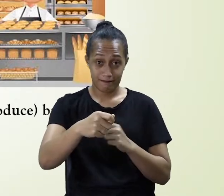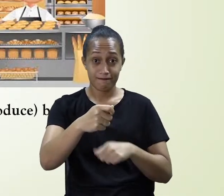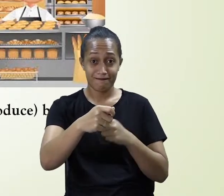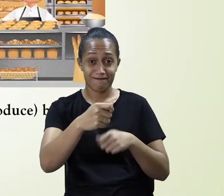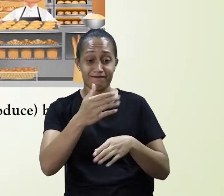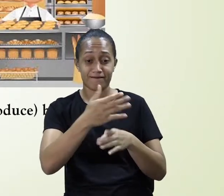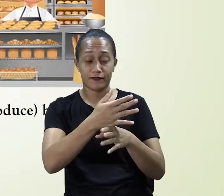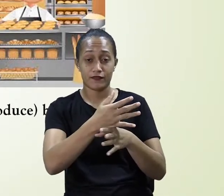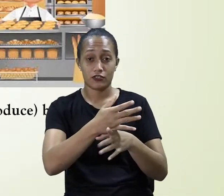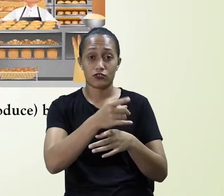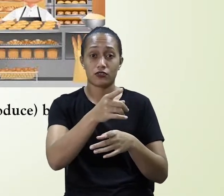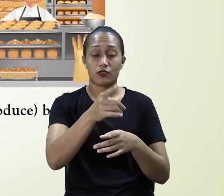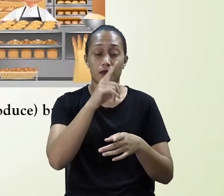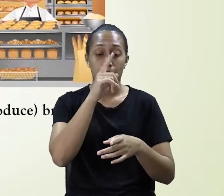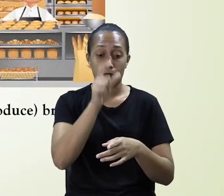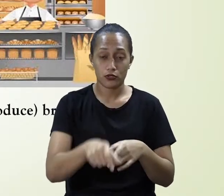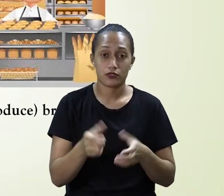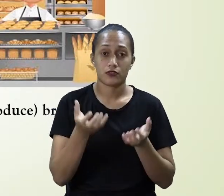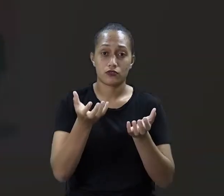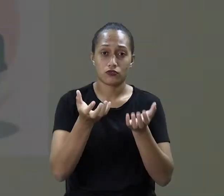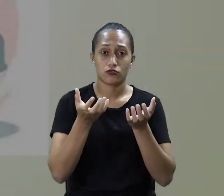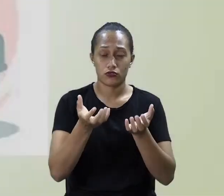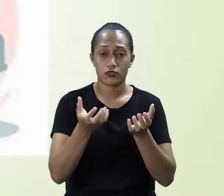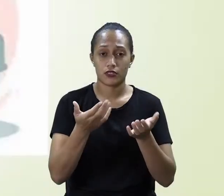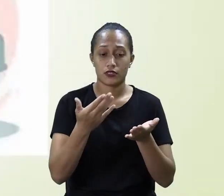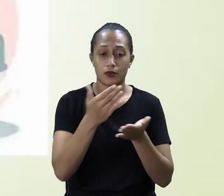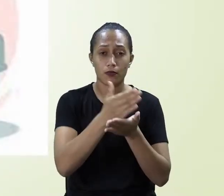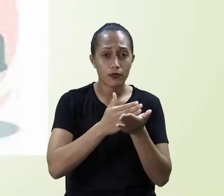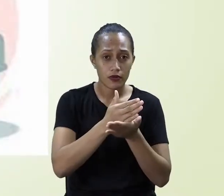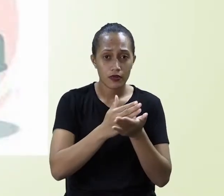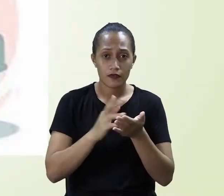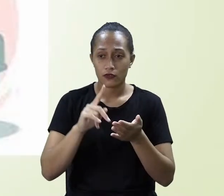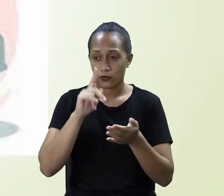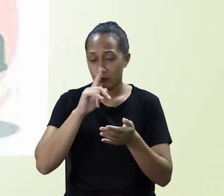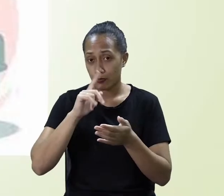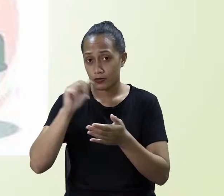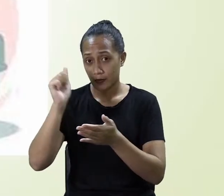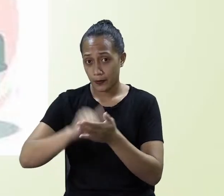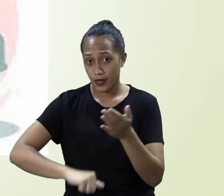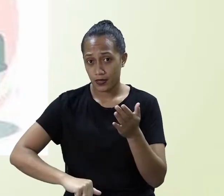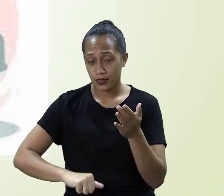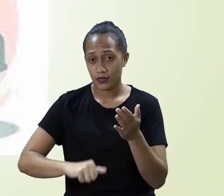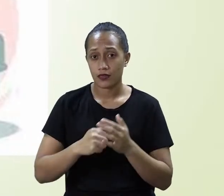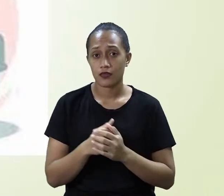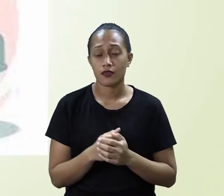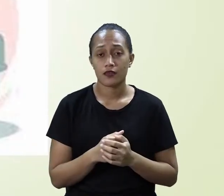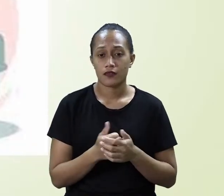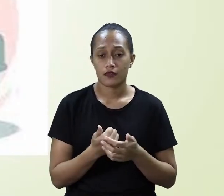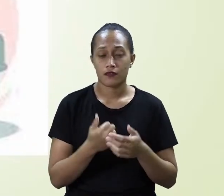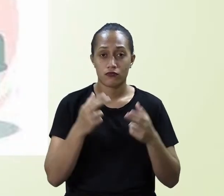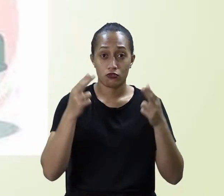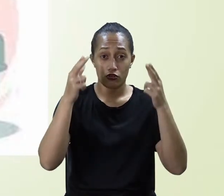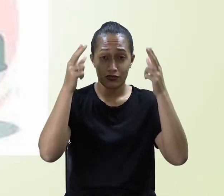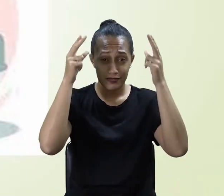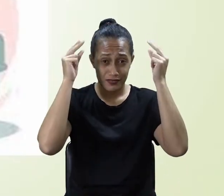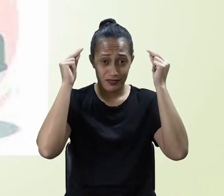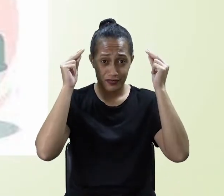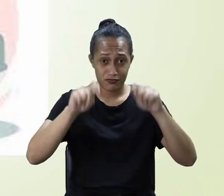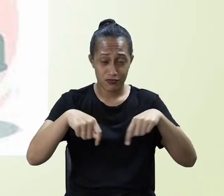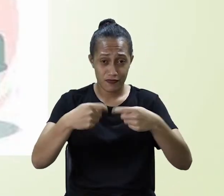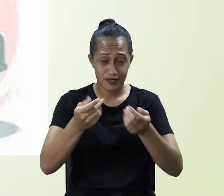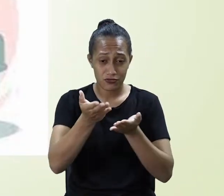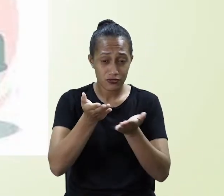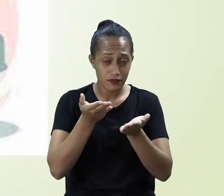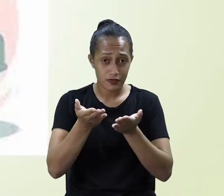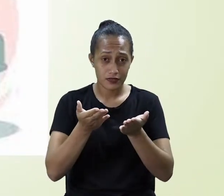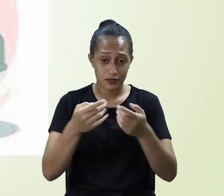bakes or produces bread for pies. Nurses provide services for us when we're sick, and so